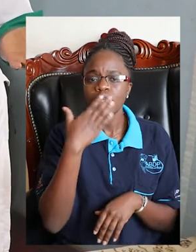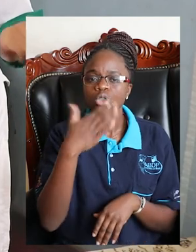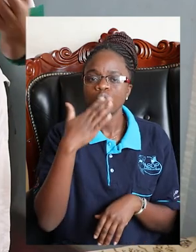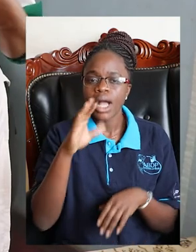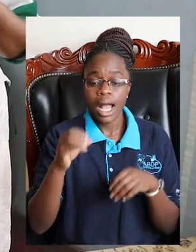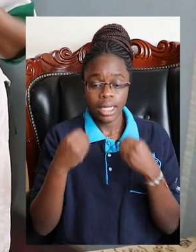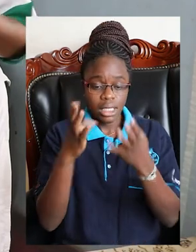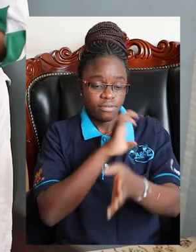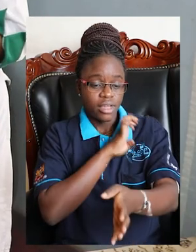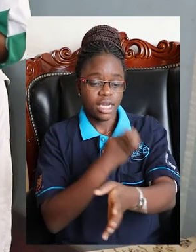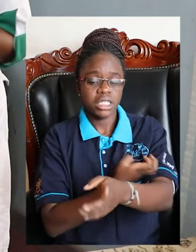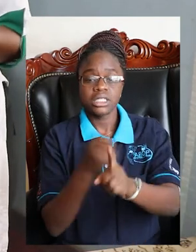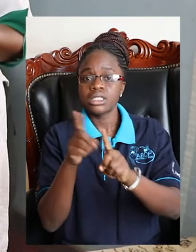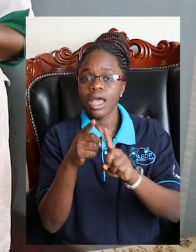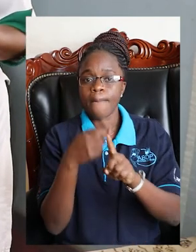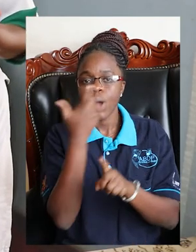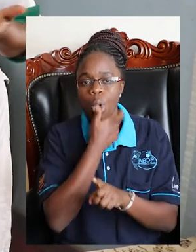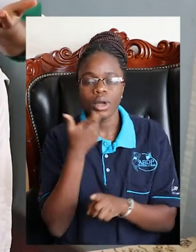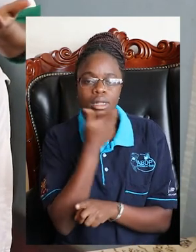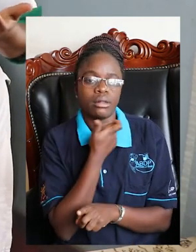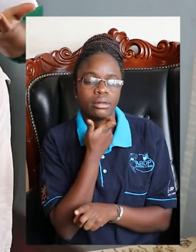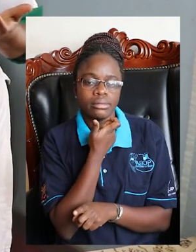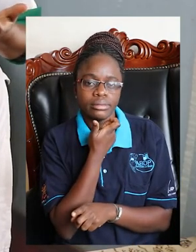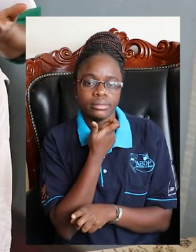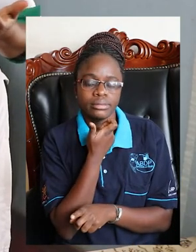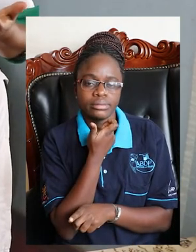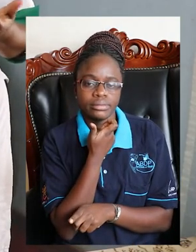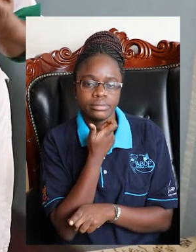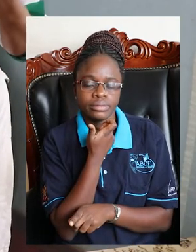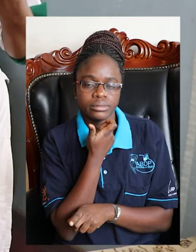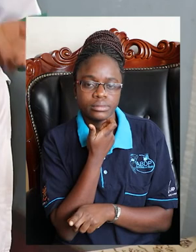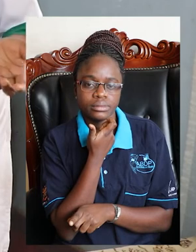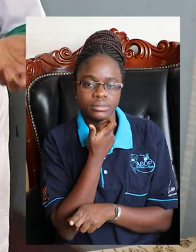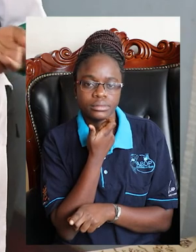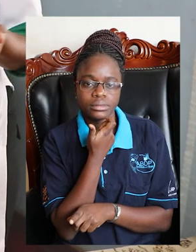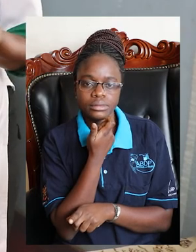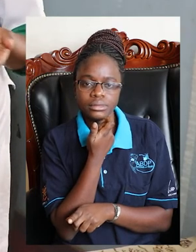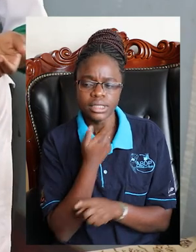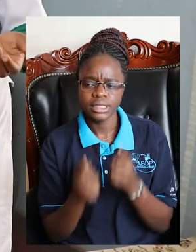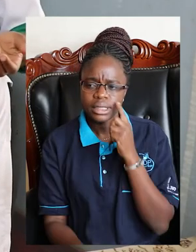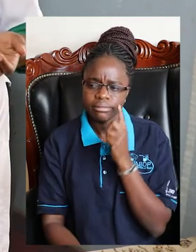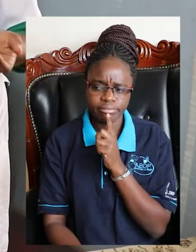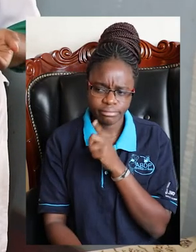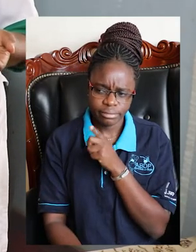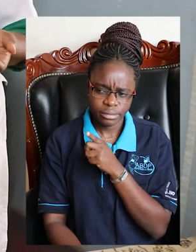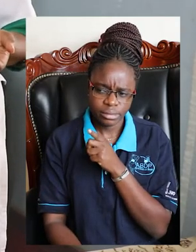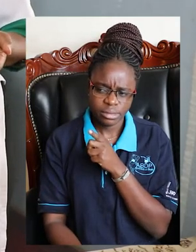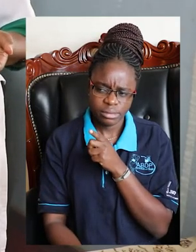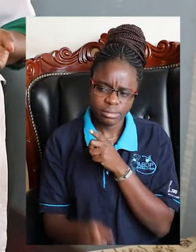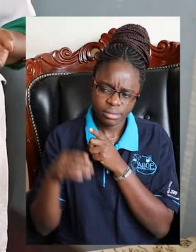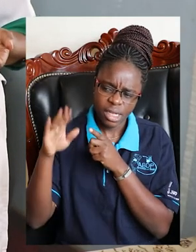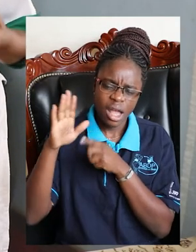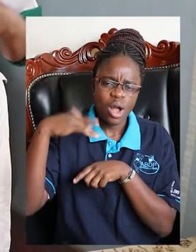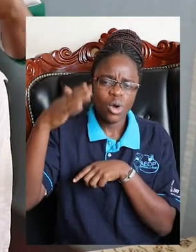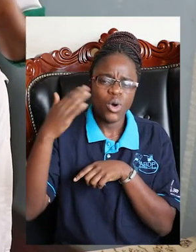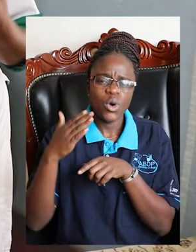sugar will just give you energy, and also the fats and oils will give you energy. And up here, we encourage